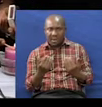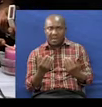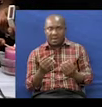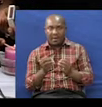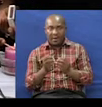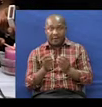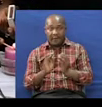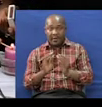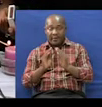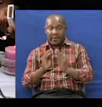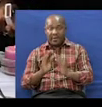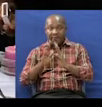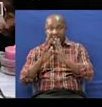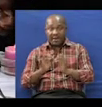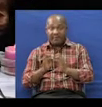is like this.